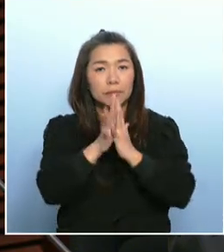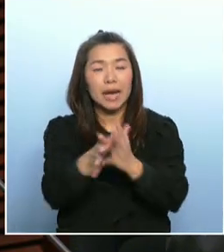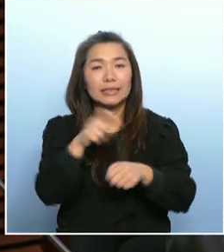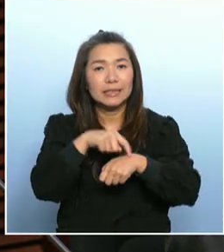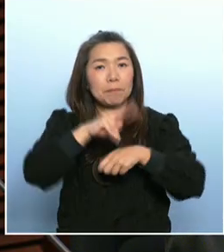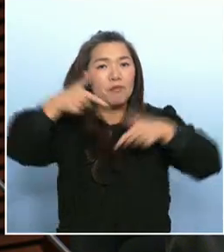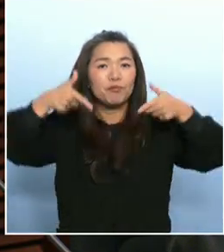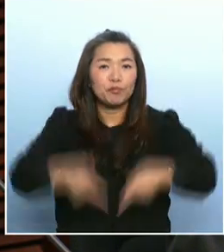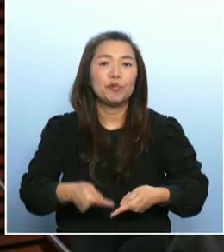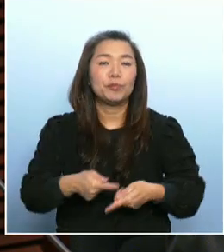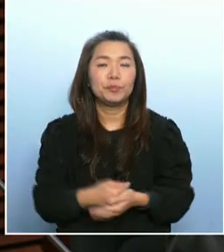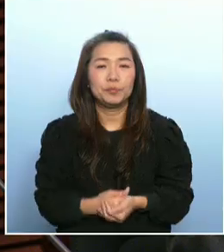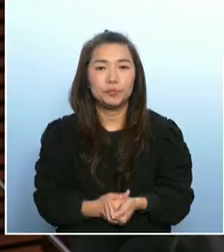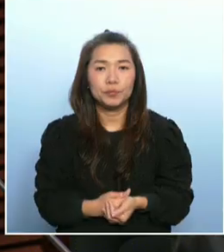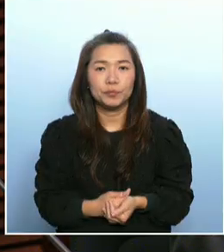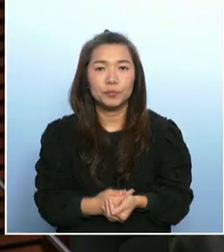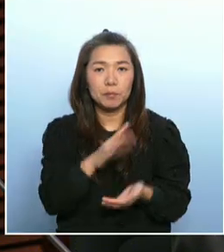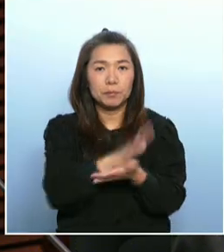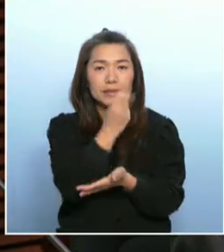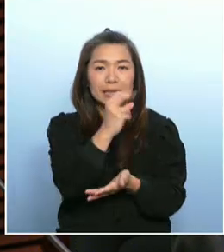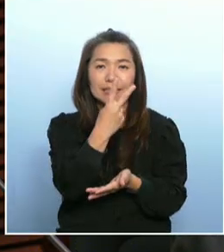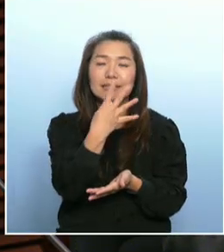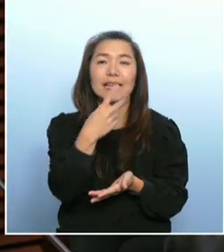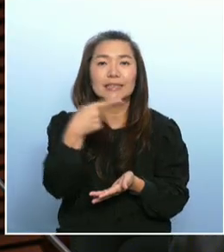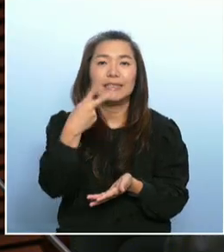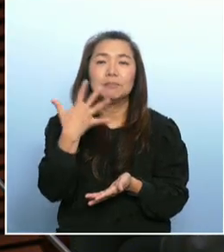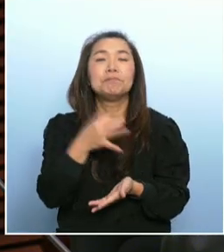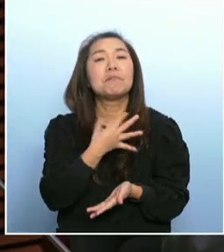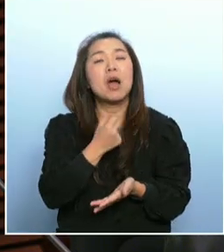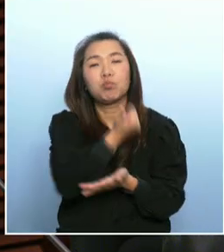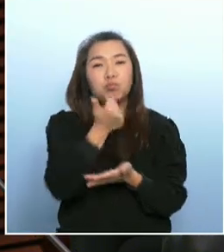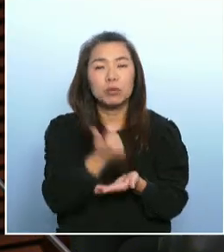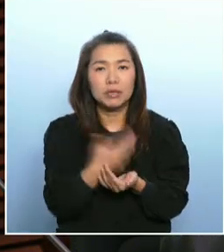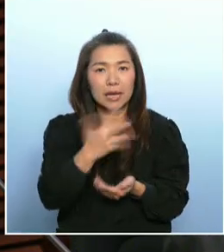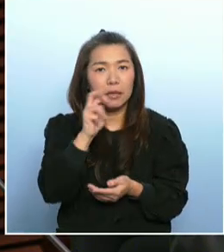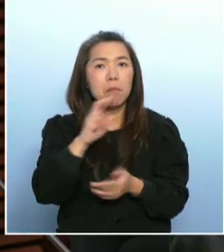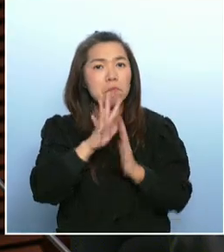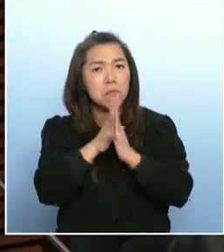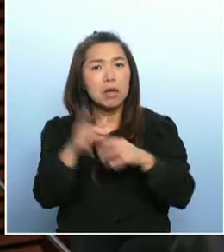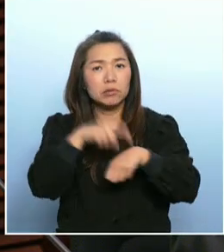since 2023, the waiting time for some services have dropped.